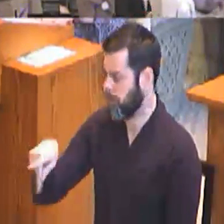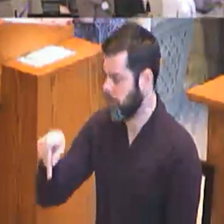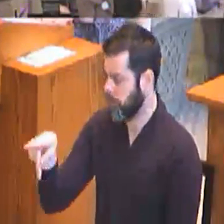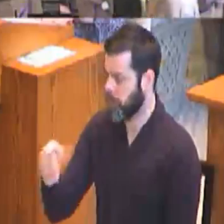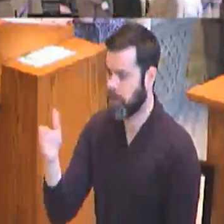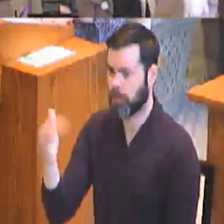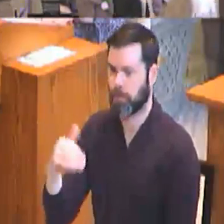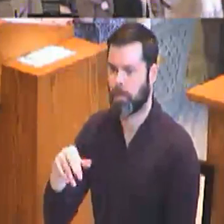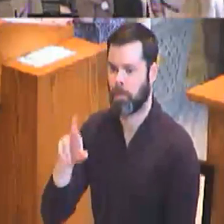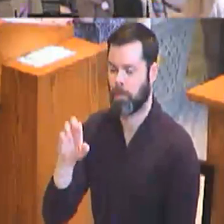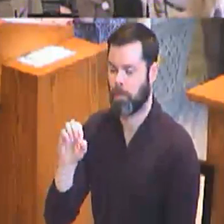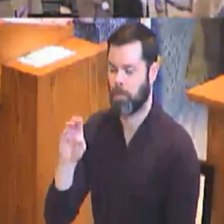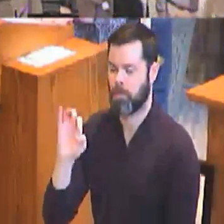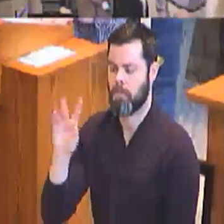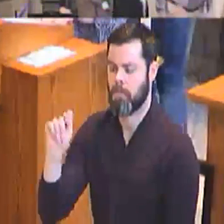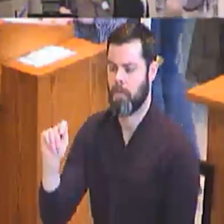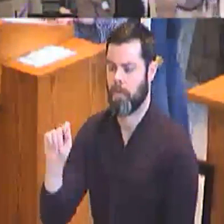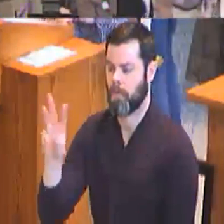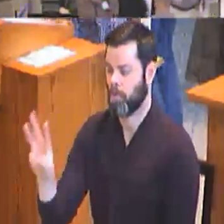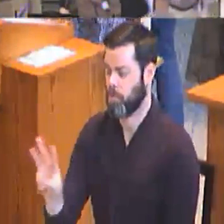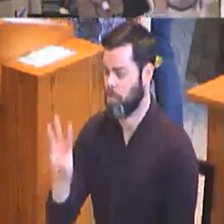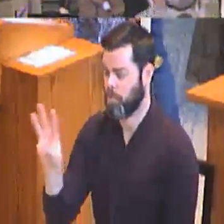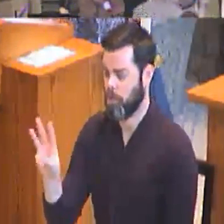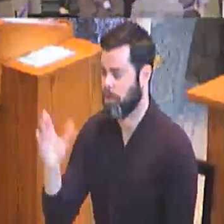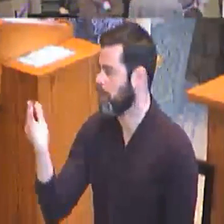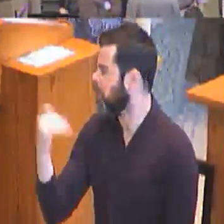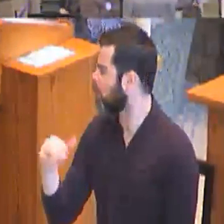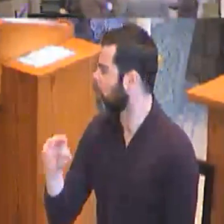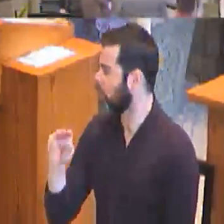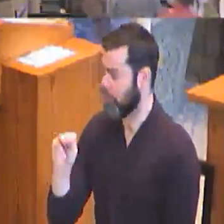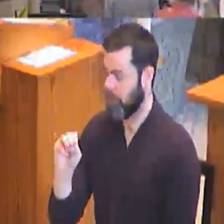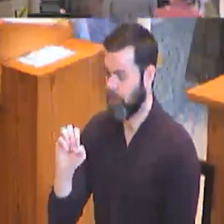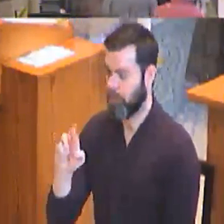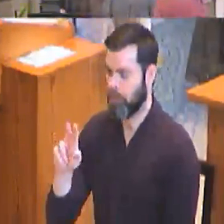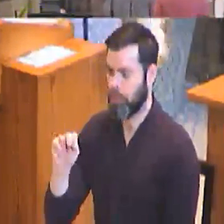Robert Ward, and Myrna Waterman.